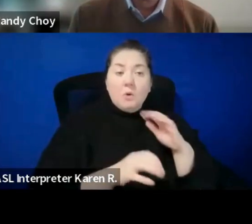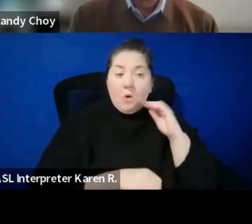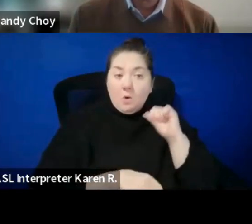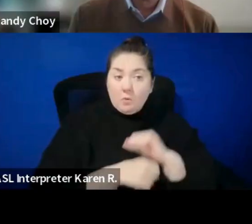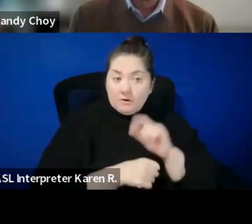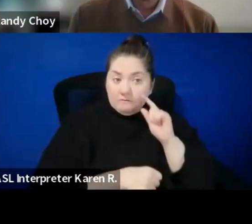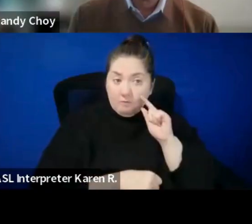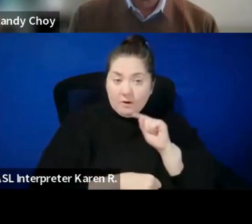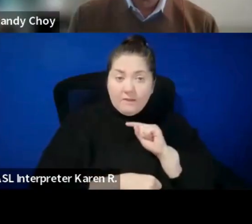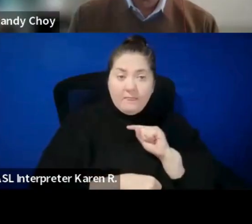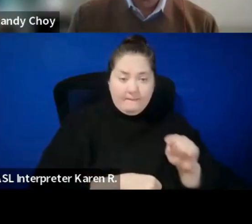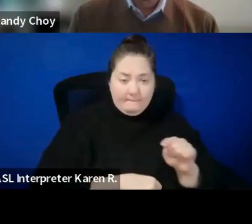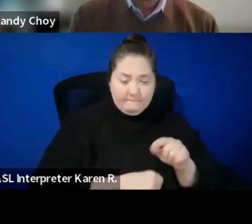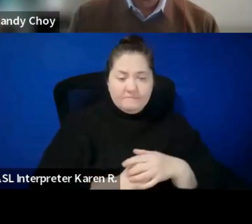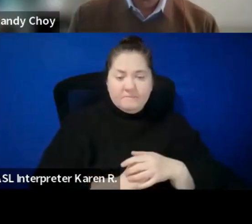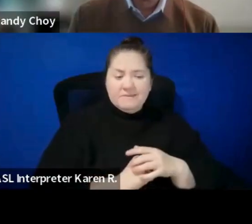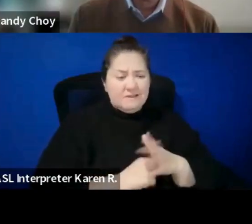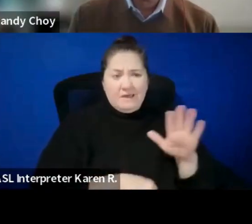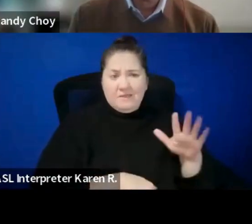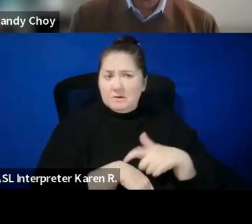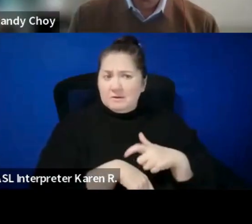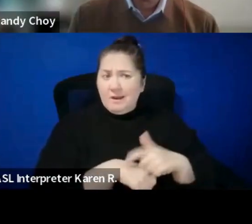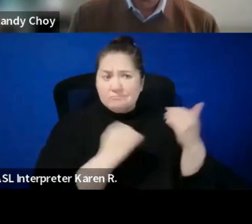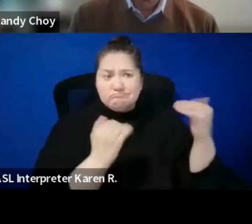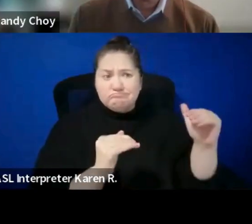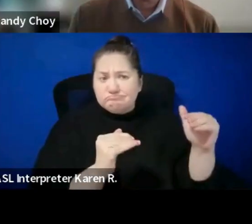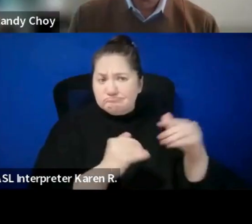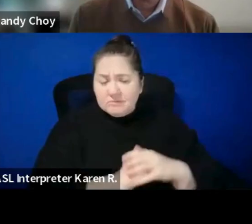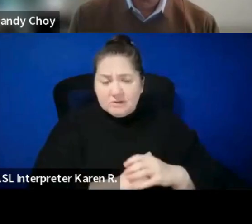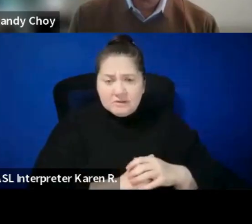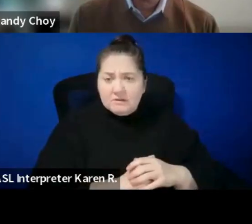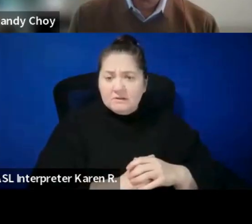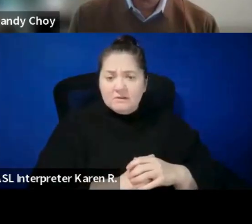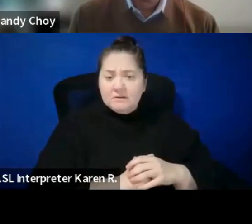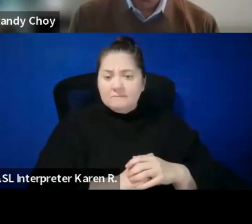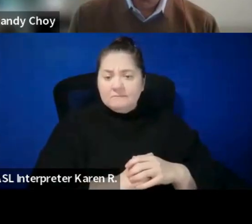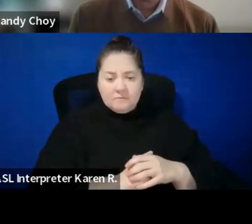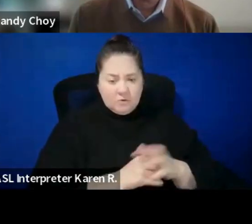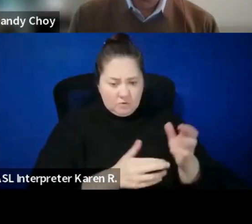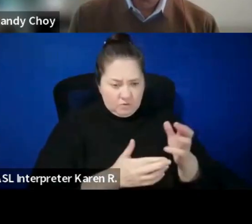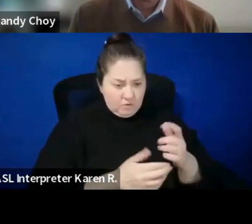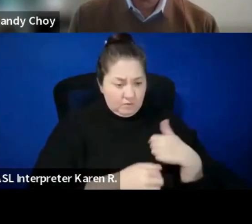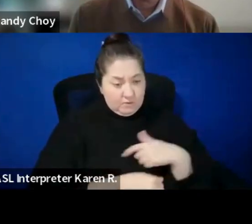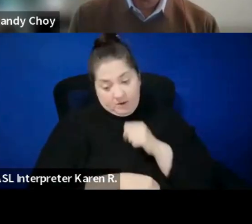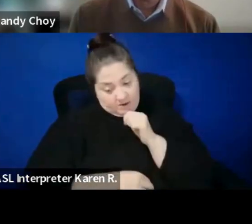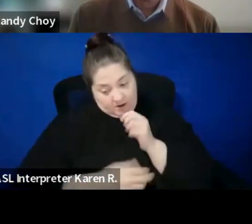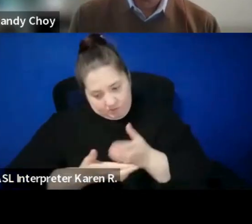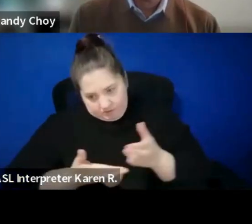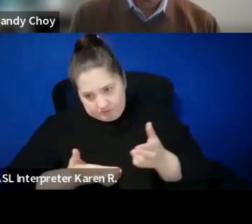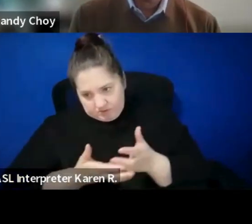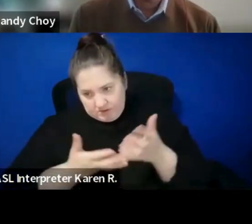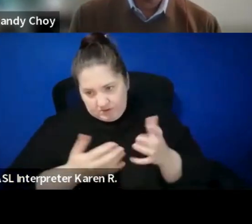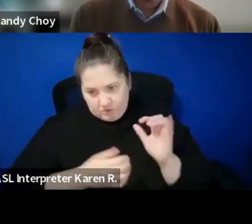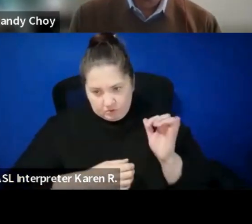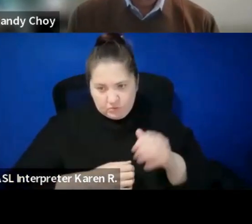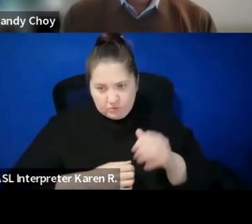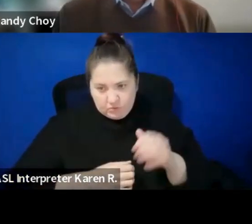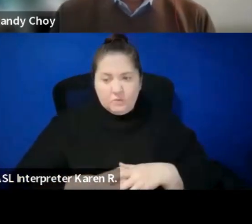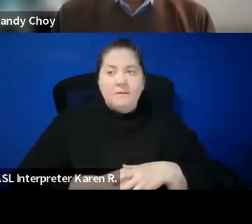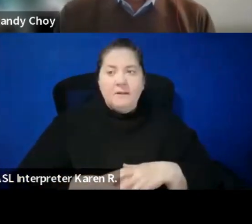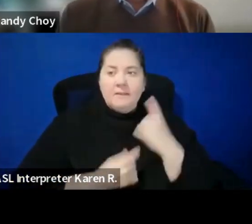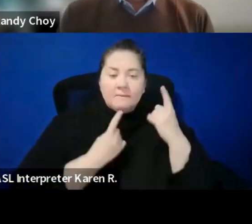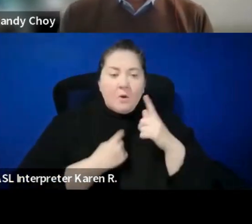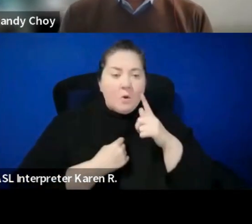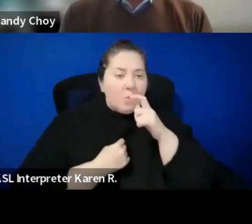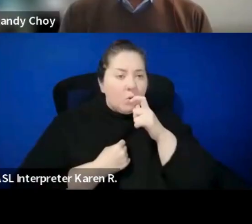them. Like Joy was saying, they don't have a lot of time. They're not extremely well resourced either. Make it easy for them. Think about who they